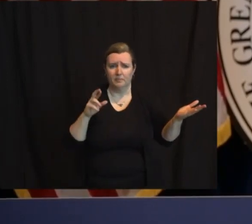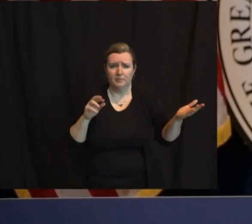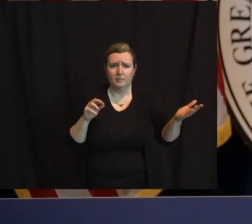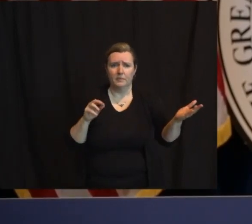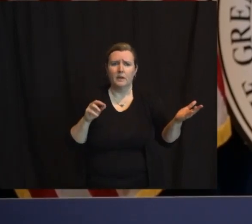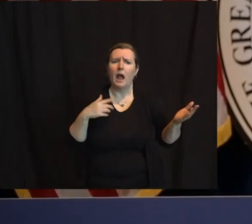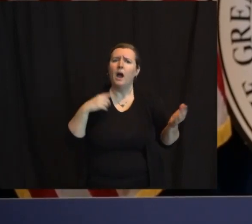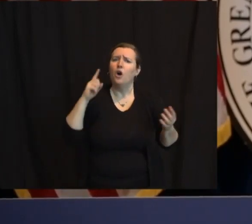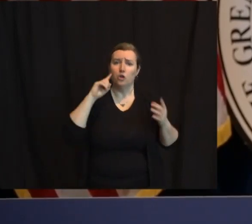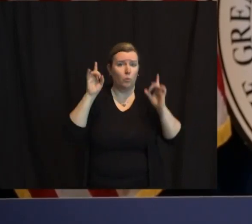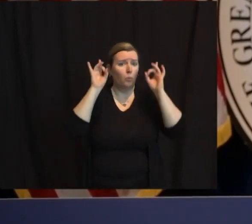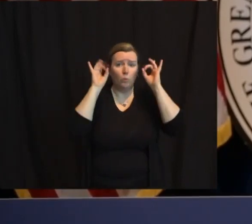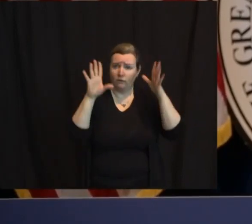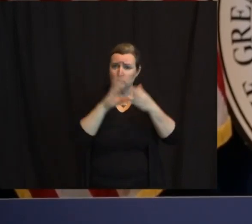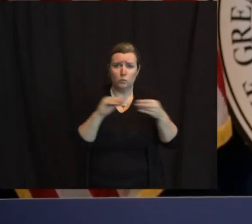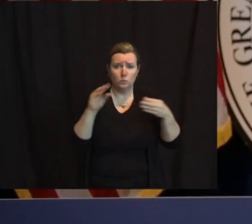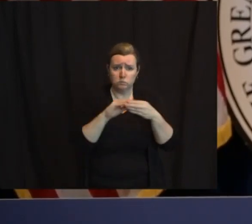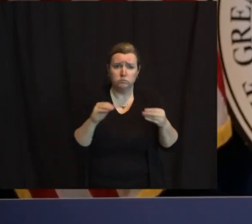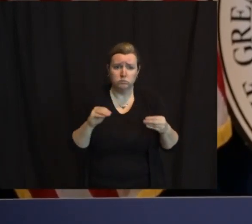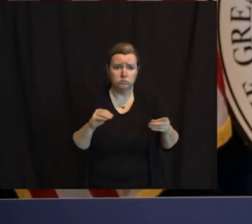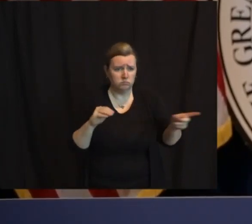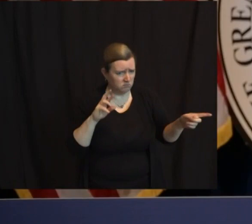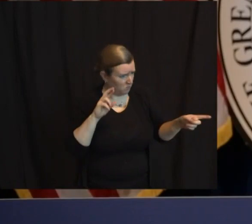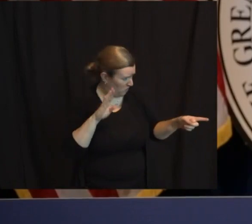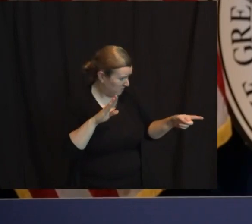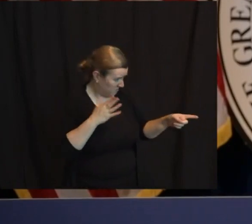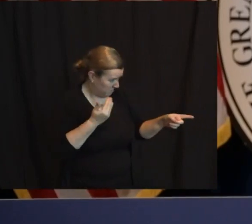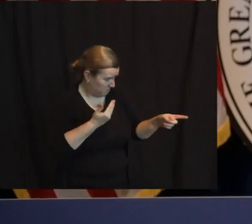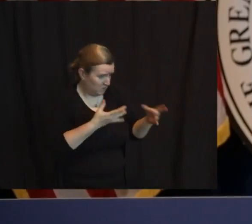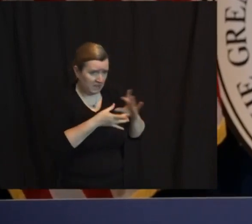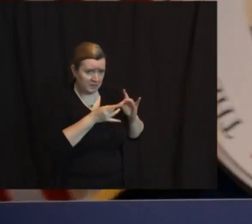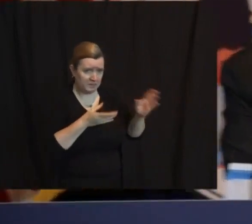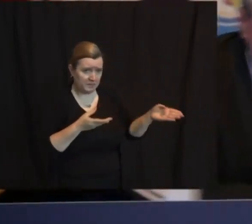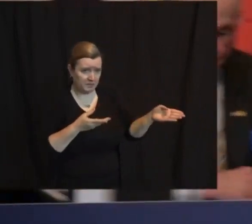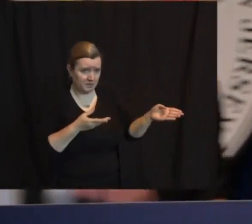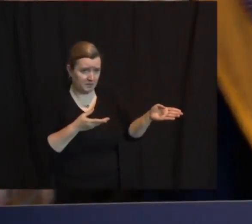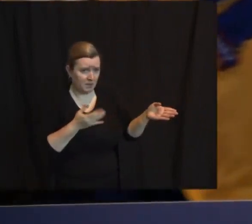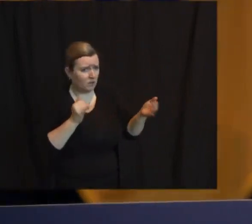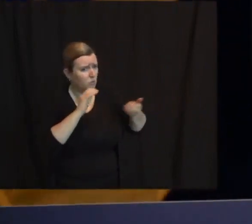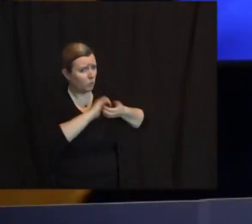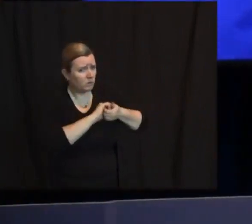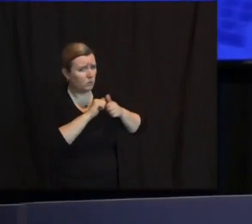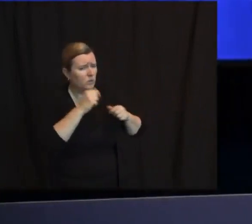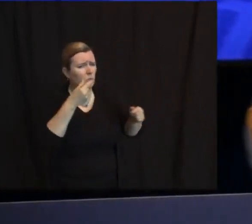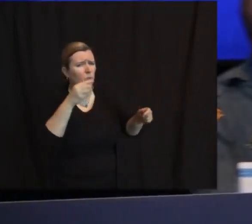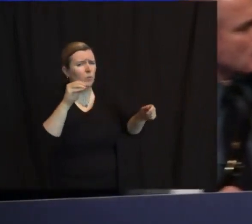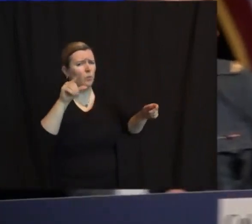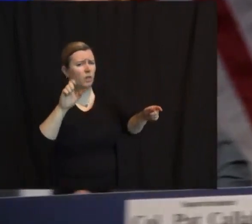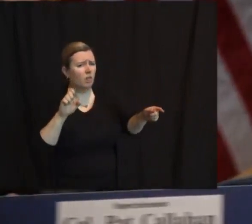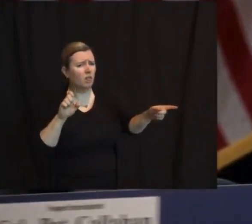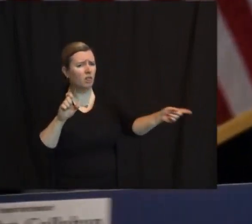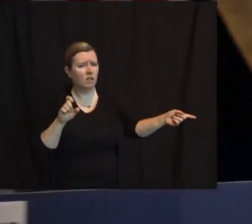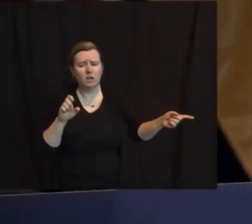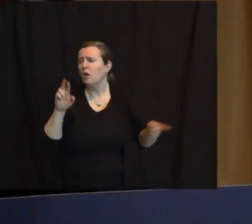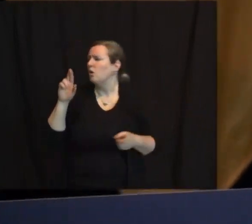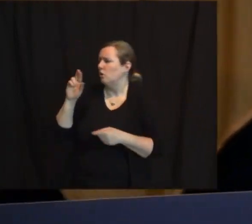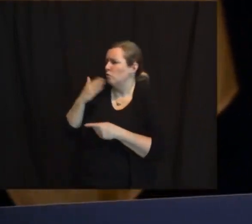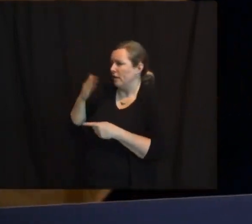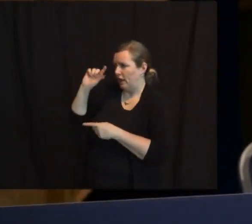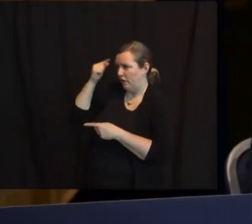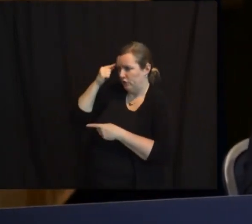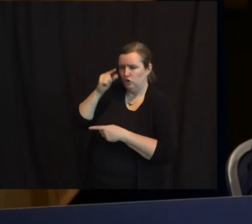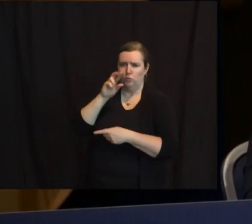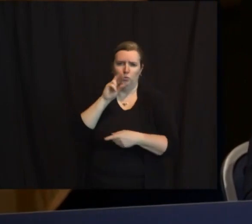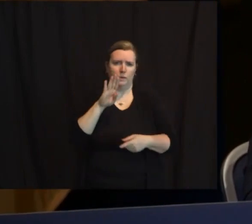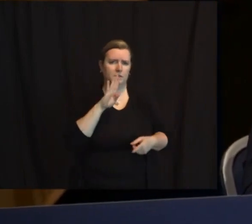stories as well. Rob, also any comments on that as well as the Google partnership? Yeah, thanks, Governor. I certainly echo your sentiments there. And I mean, I think